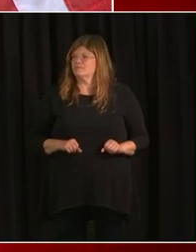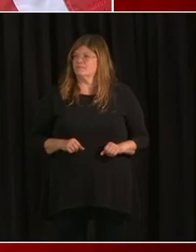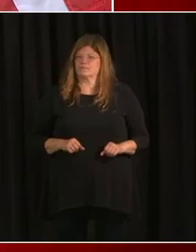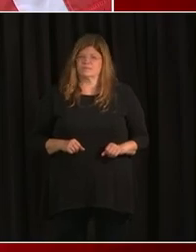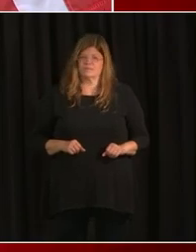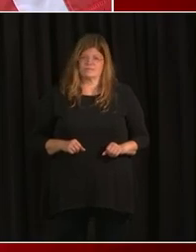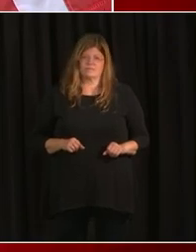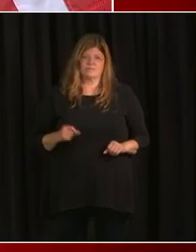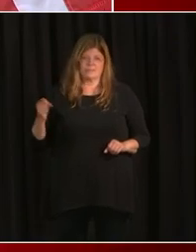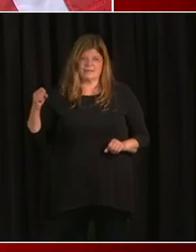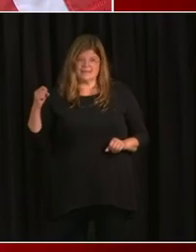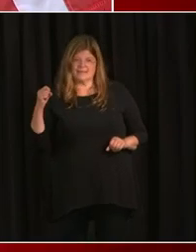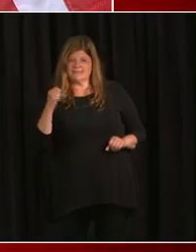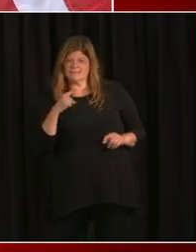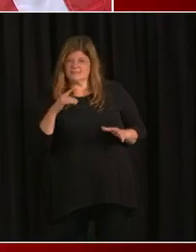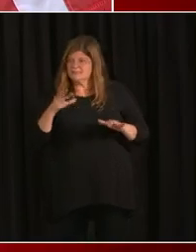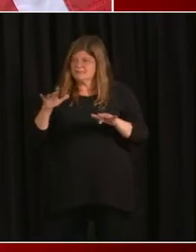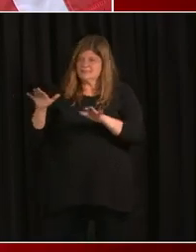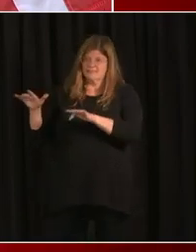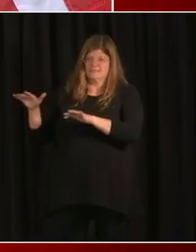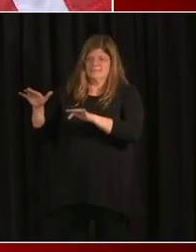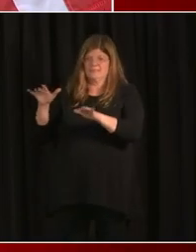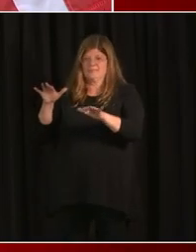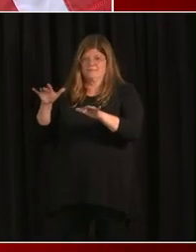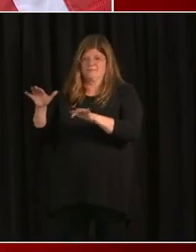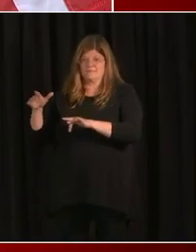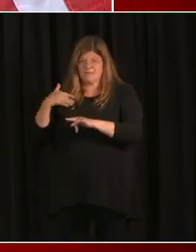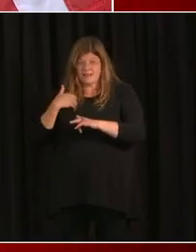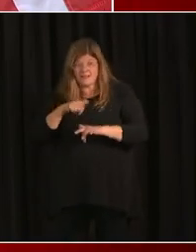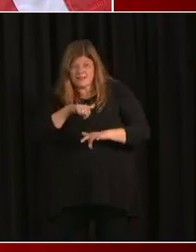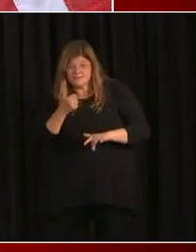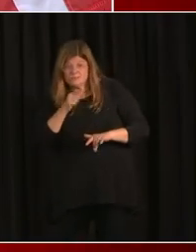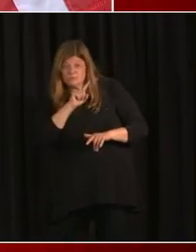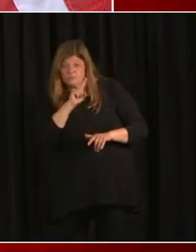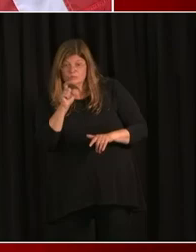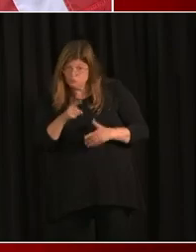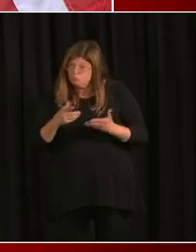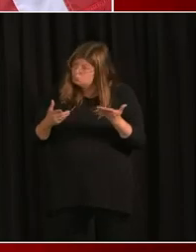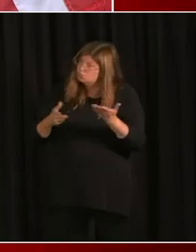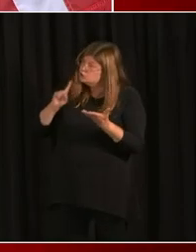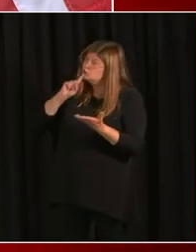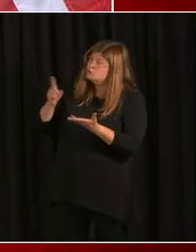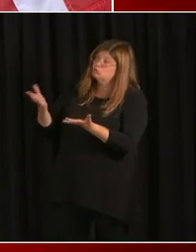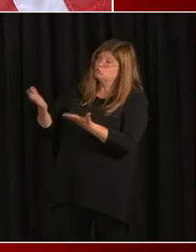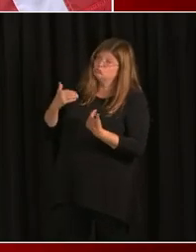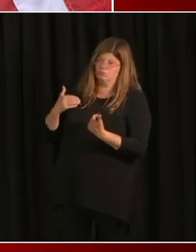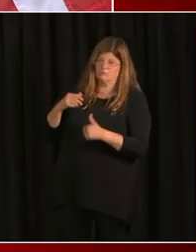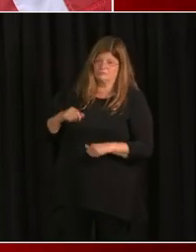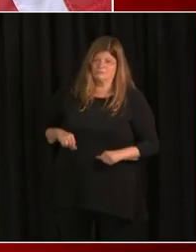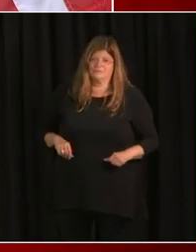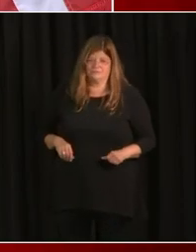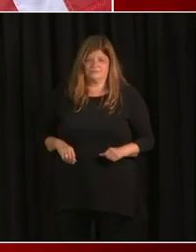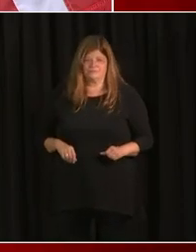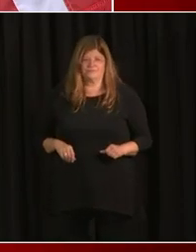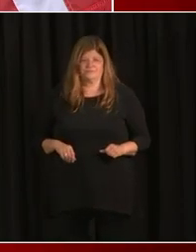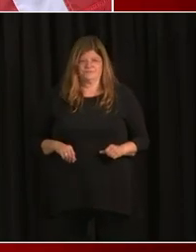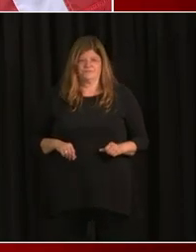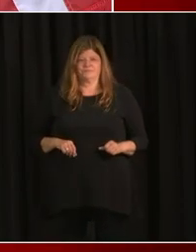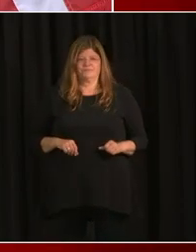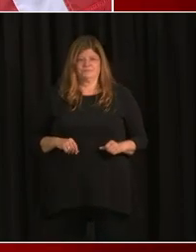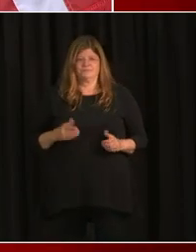another? I'm sorry? As long as we have a small crowd today, can I ask another question? You can ask All right, thank you. multiple questions when we have a large